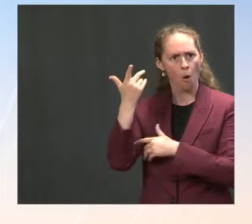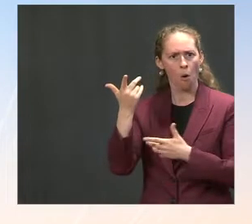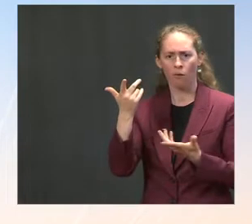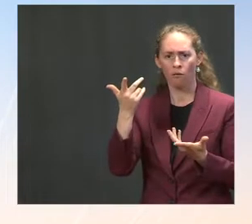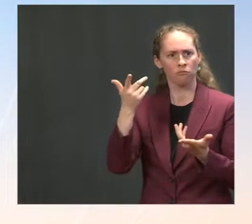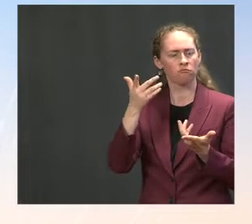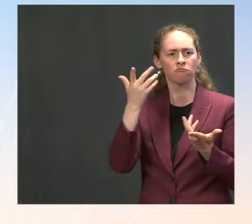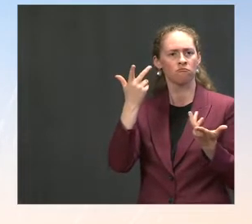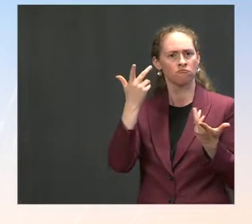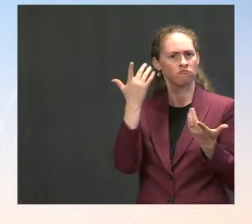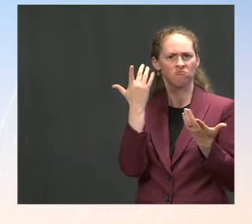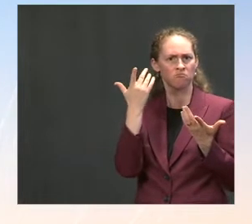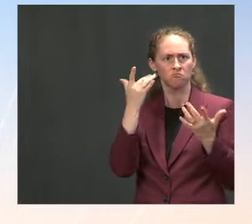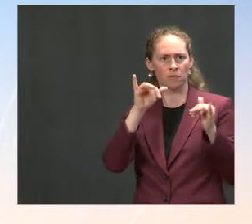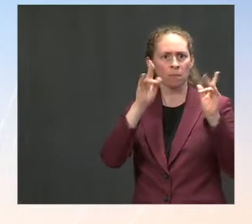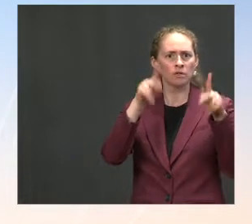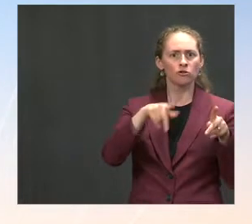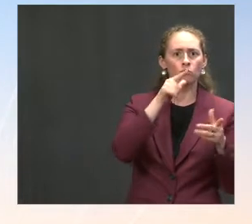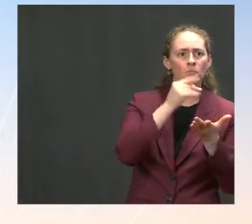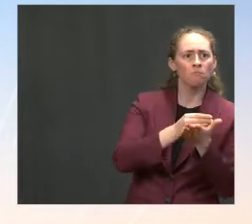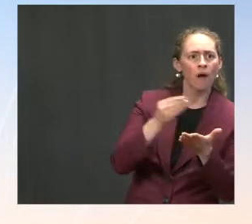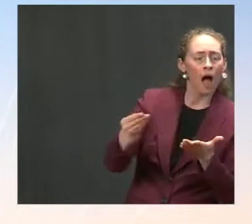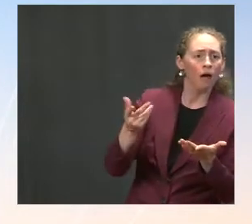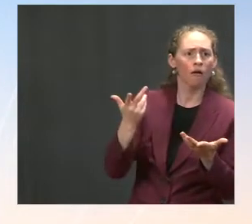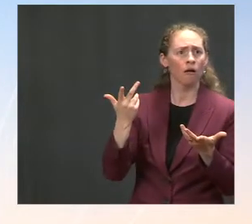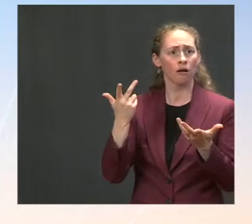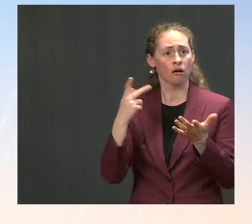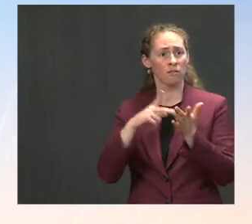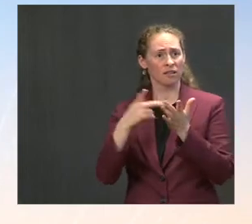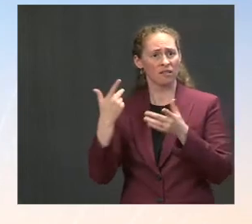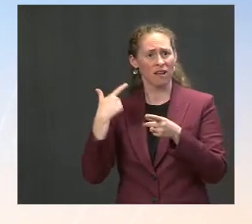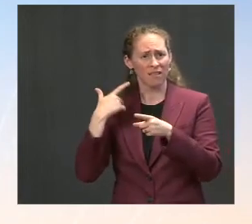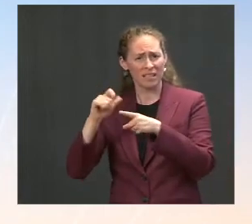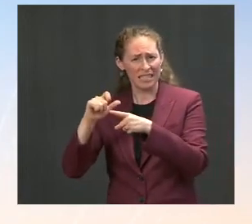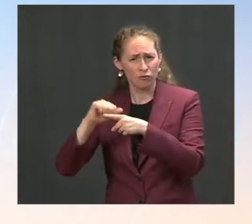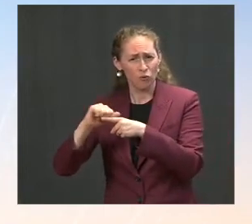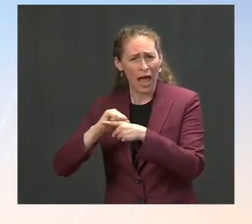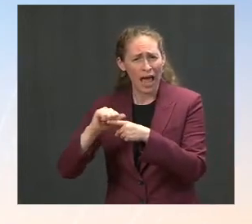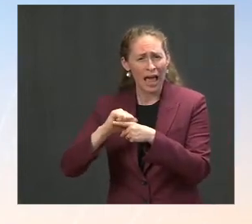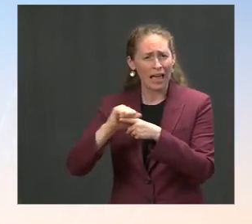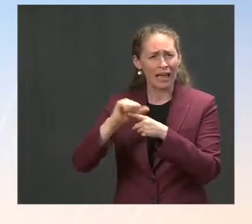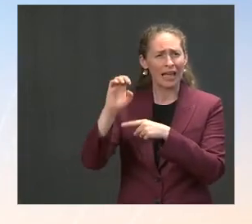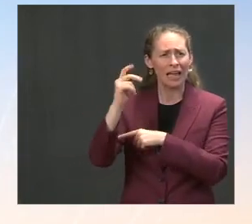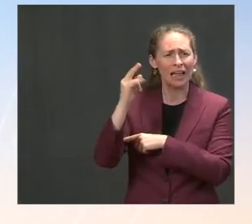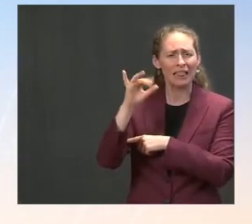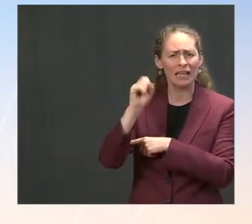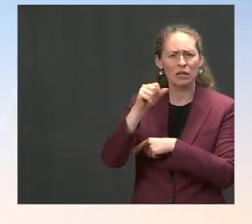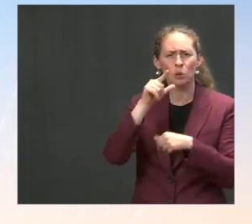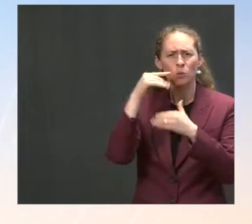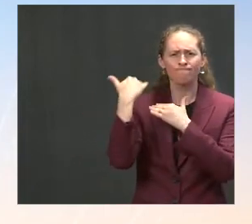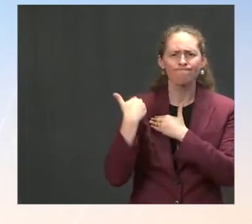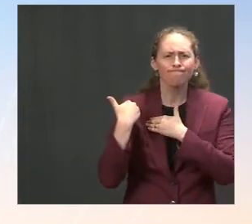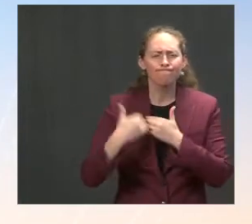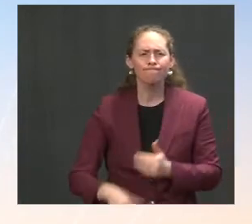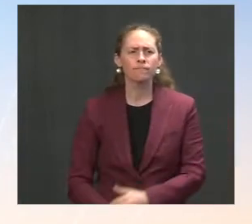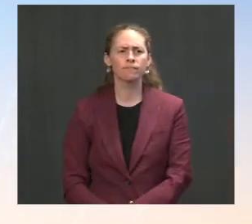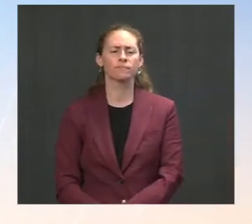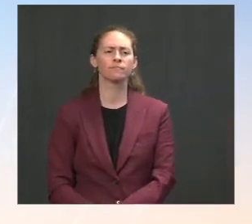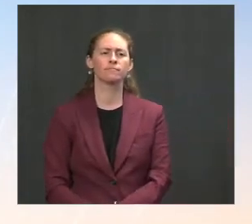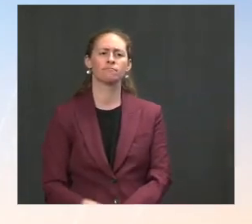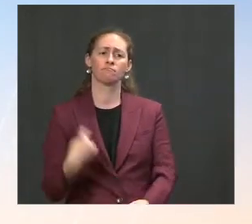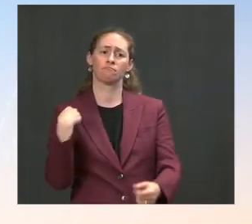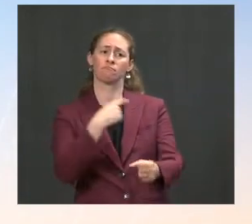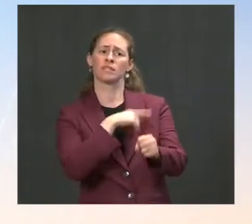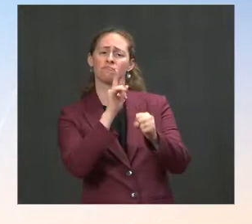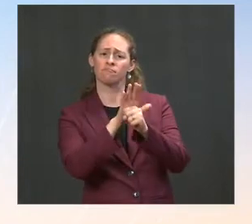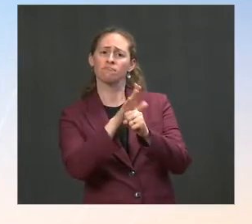tell us about how you are monitoring this? Well, again, I think it is certainly a commitment that has been made by all parties involved. He is